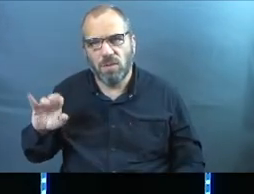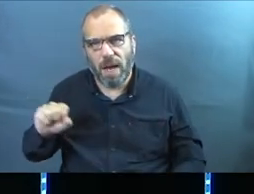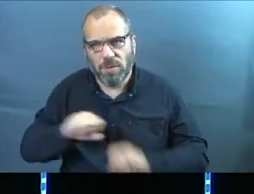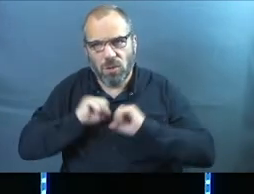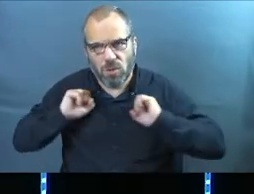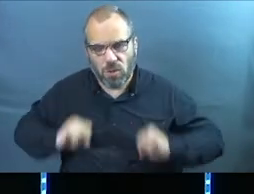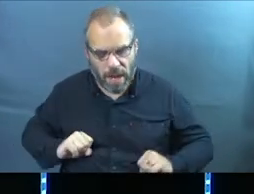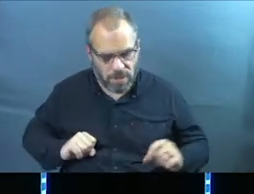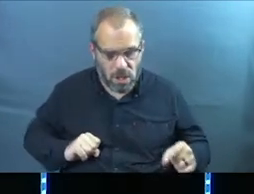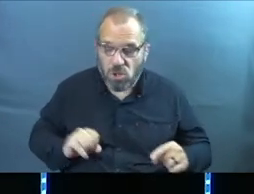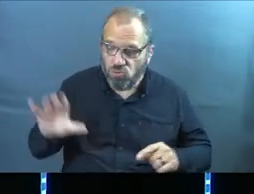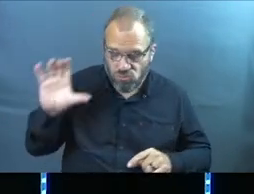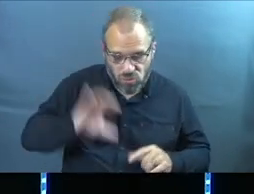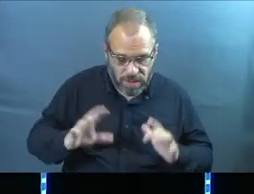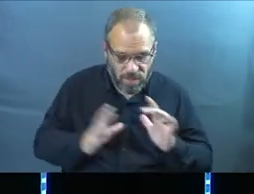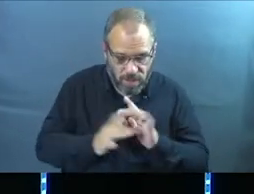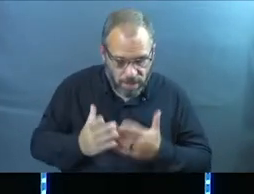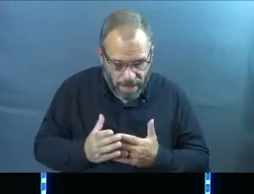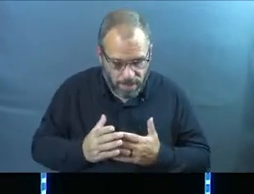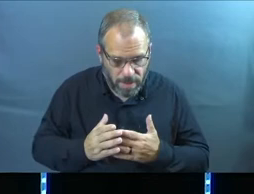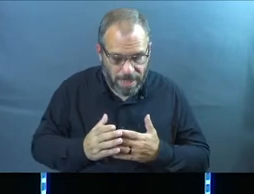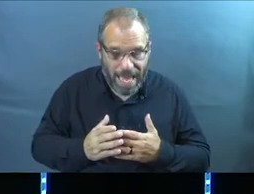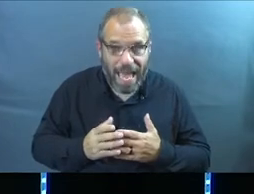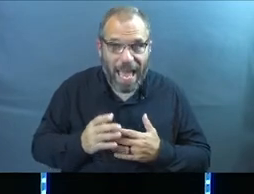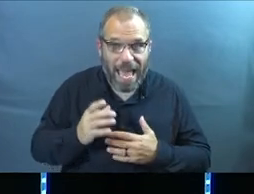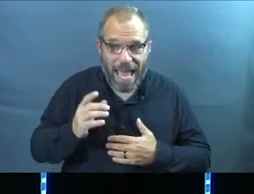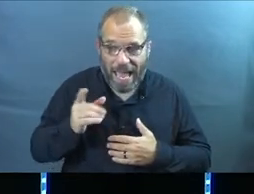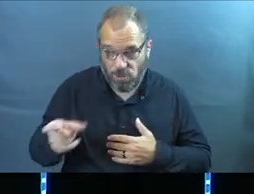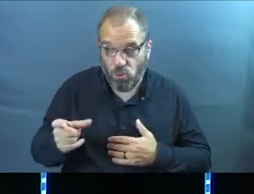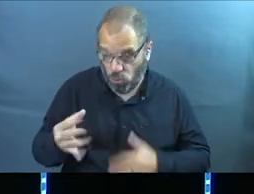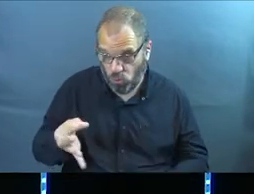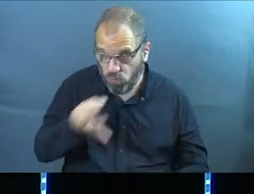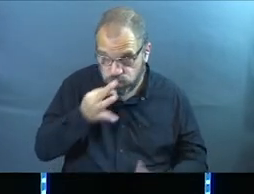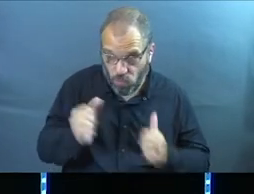And he says, you're searching the scriptures. And by the way, you're experts on the scriptures.